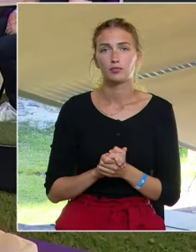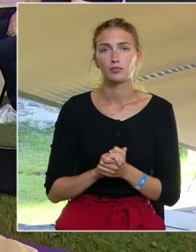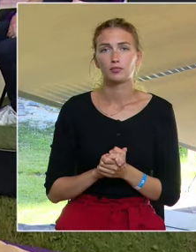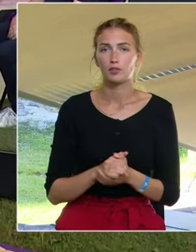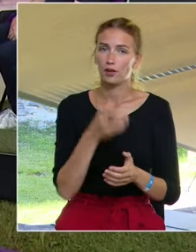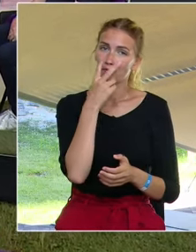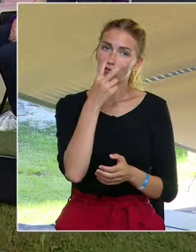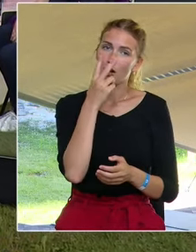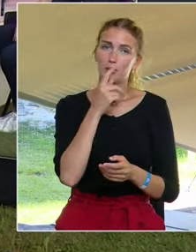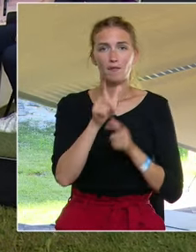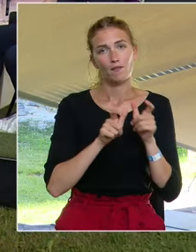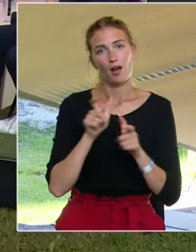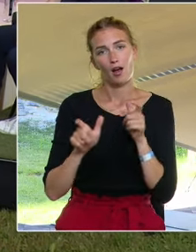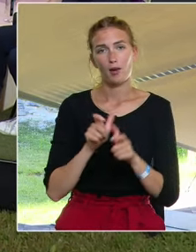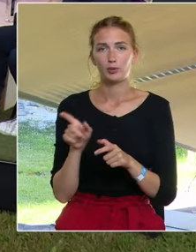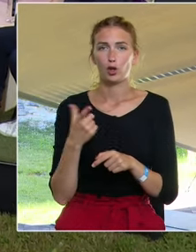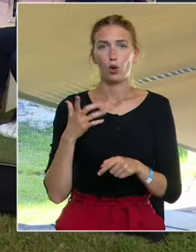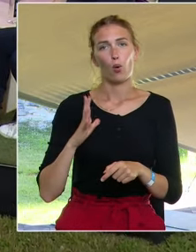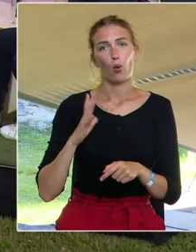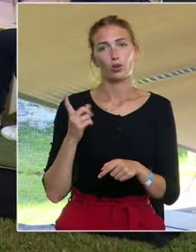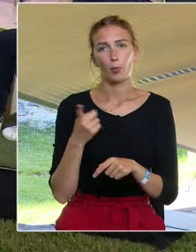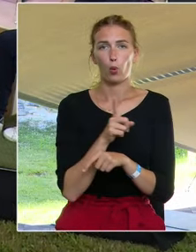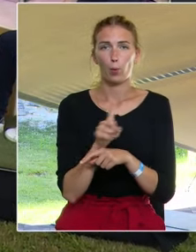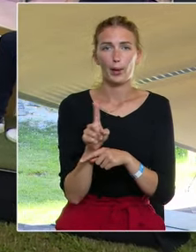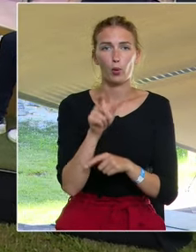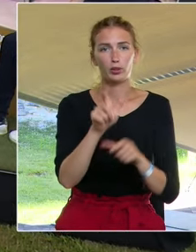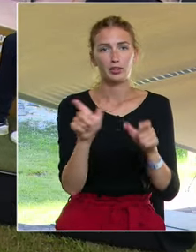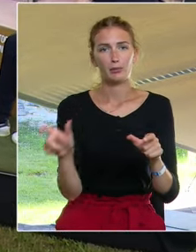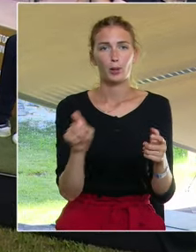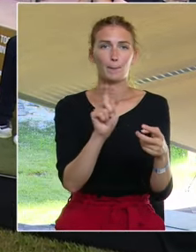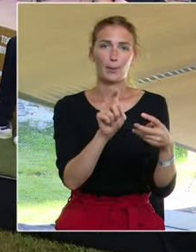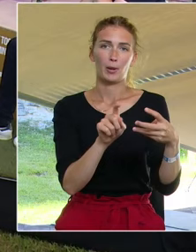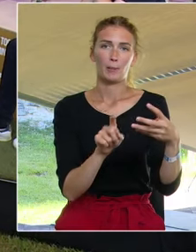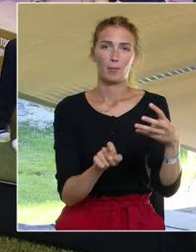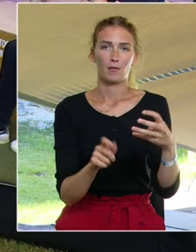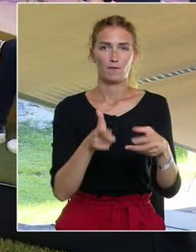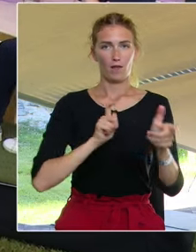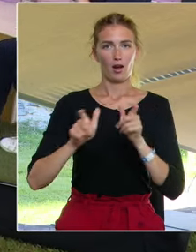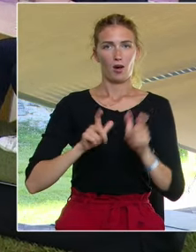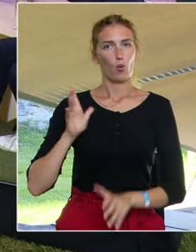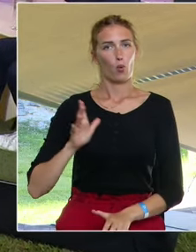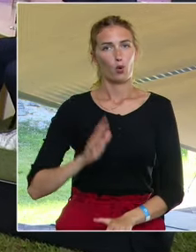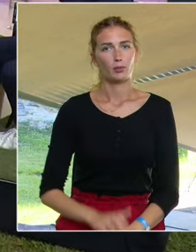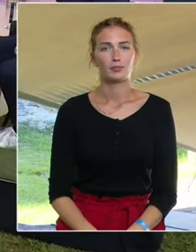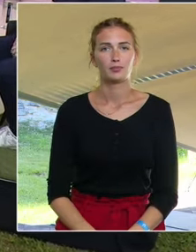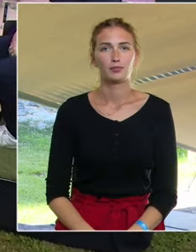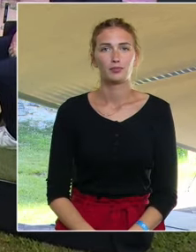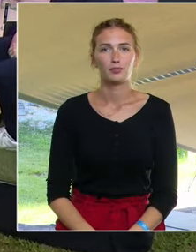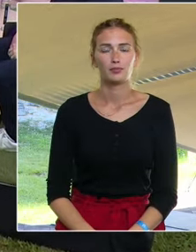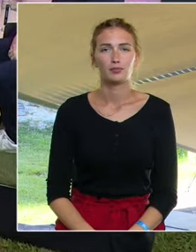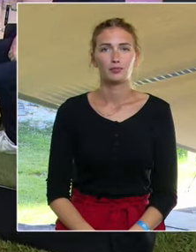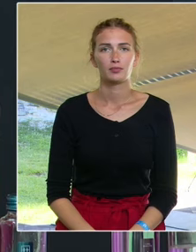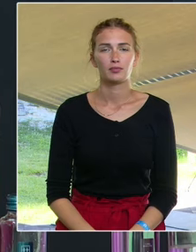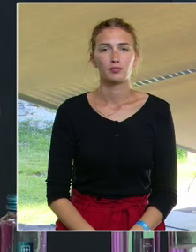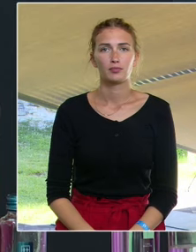let's see. Let's give a minute for people to answer. I had some prejudices